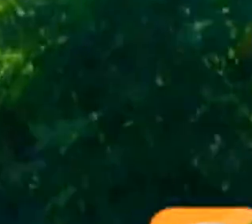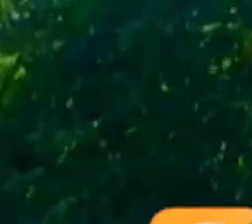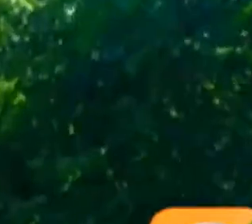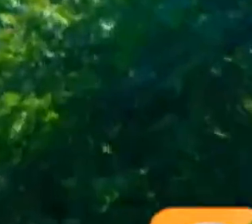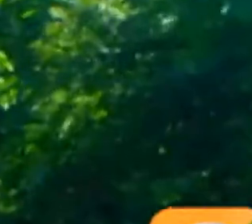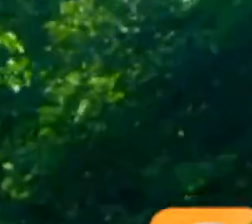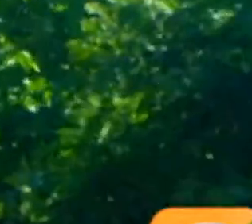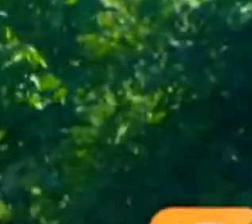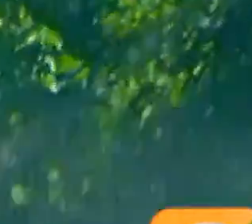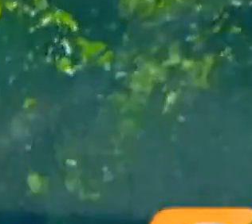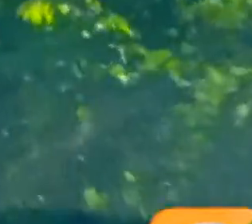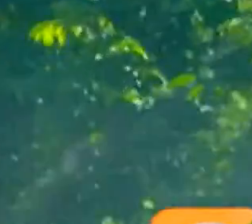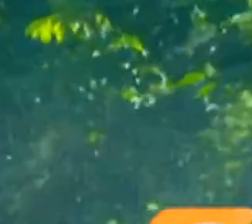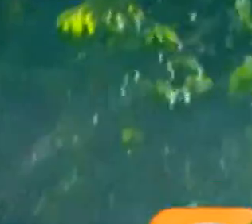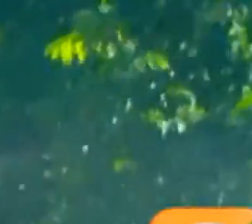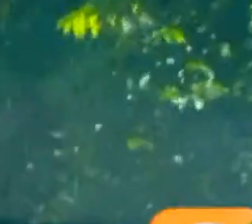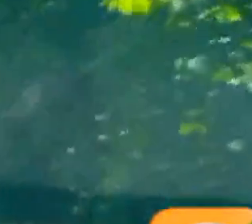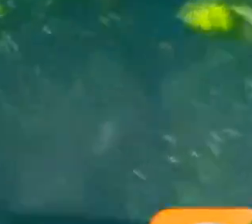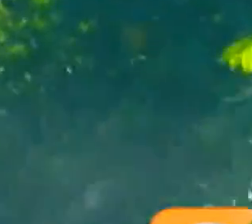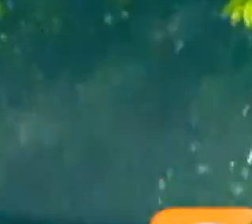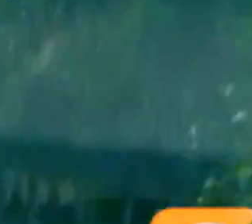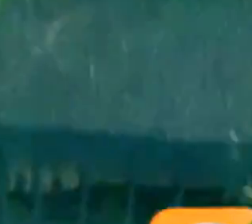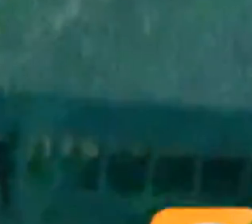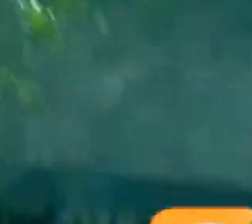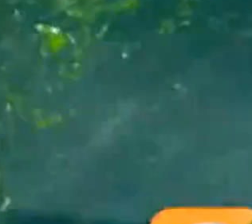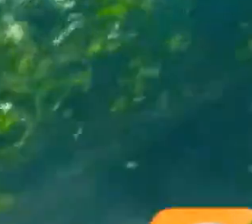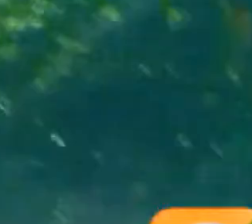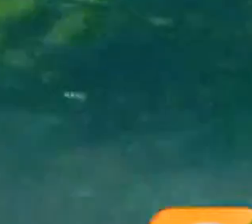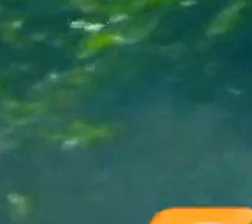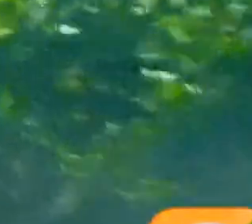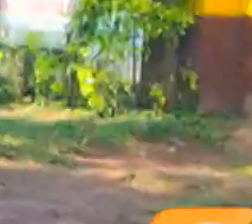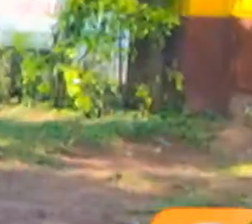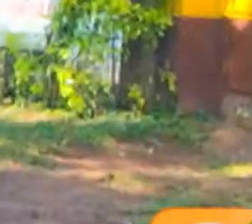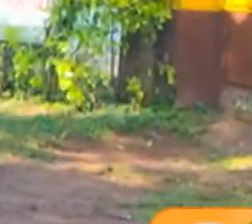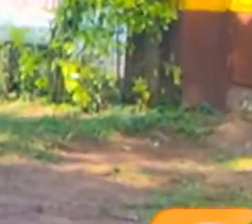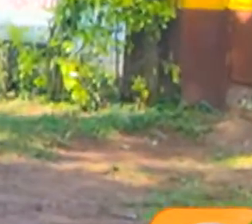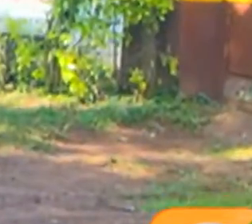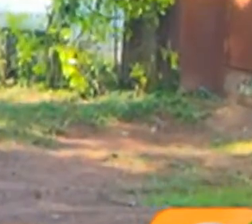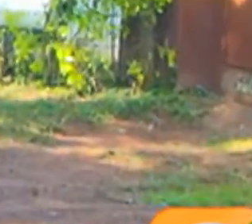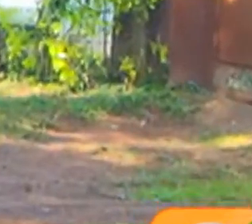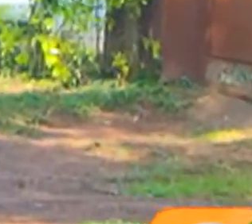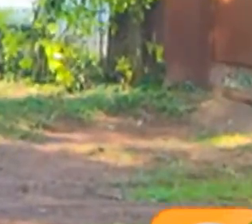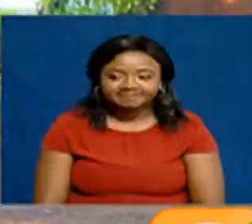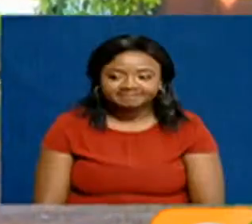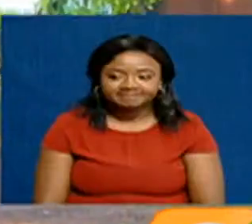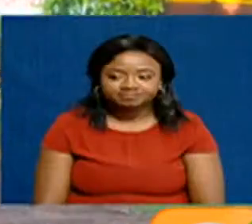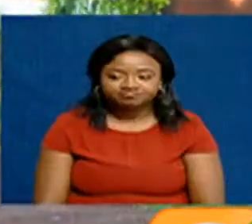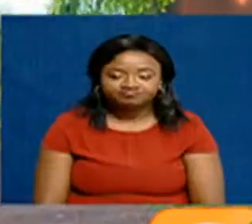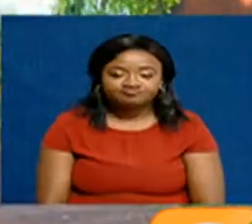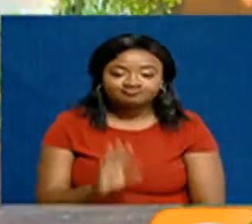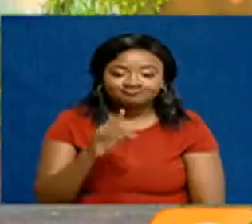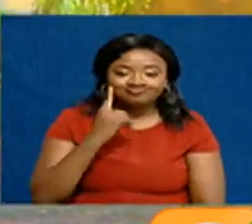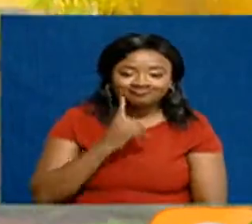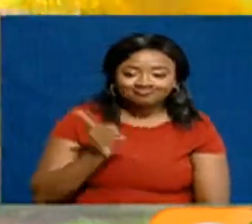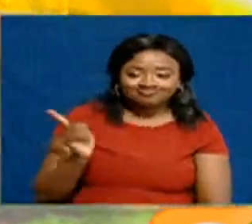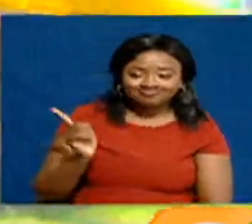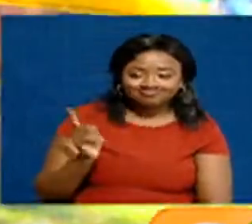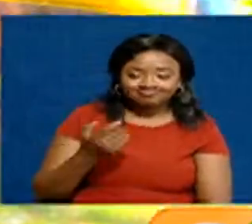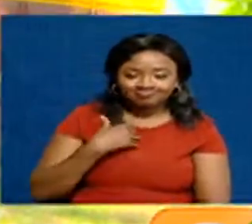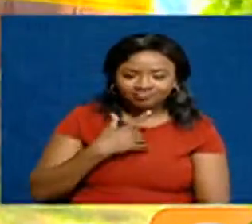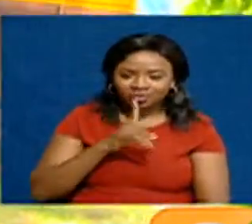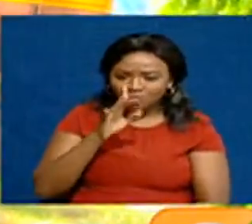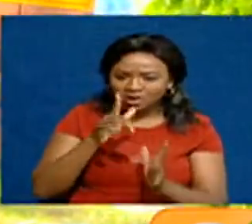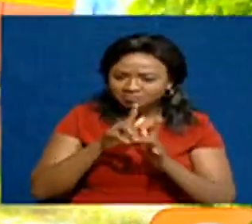Off the Kisumu-Busia Highway, a dusty 1 kilometer Maram road leads us to one of the largest poultry